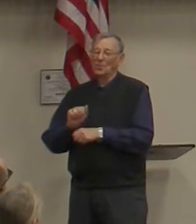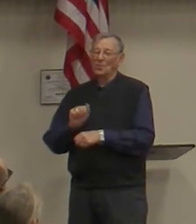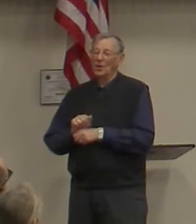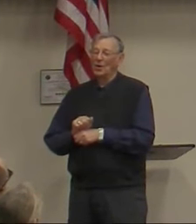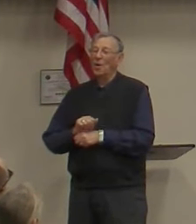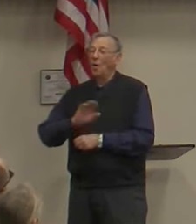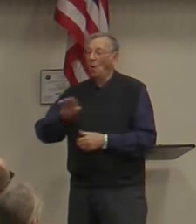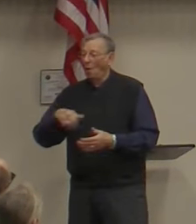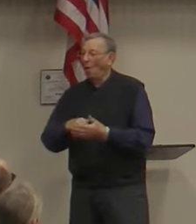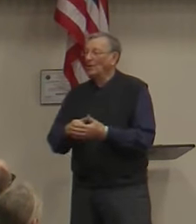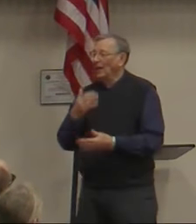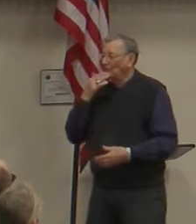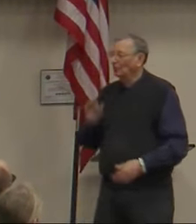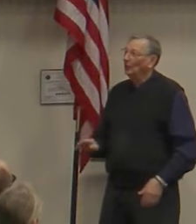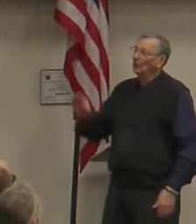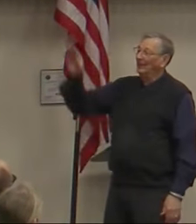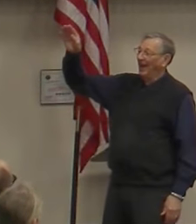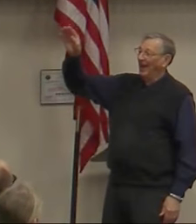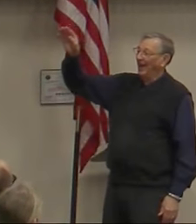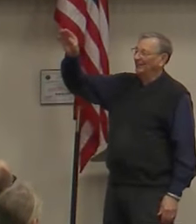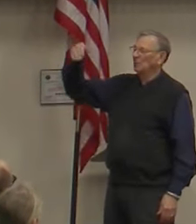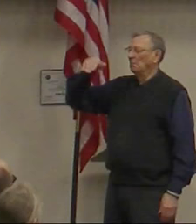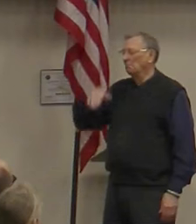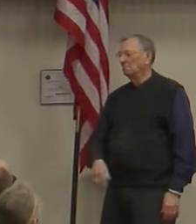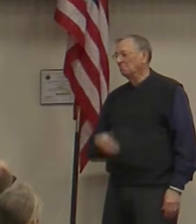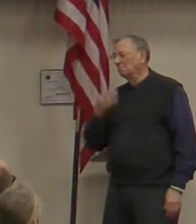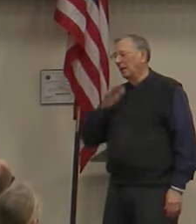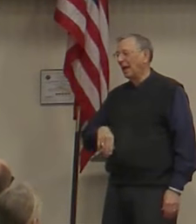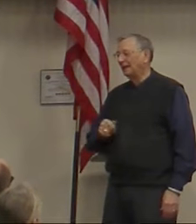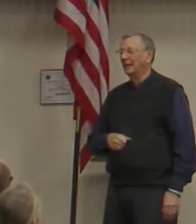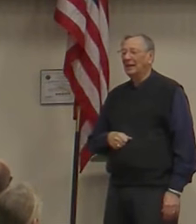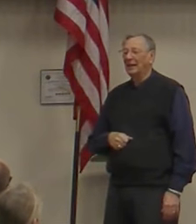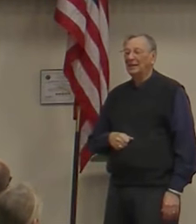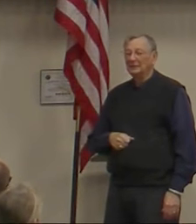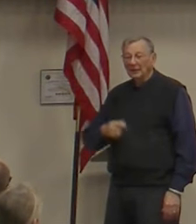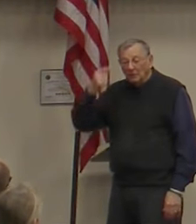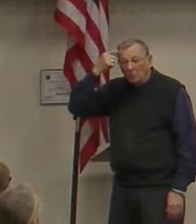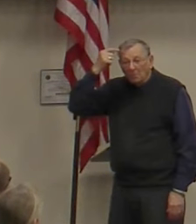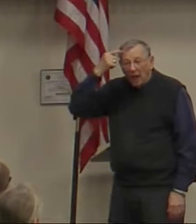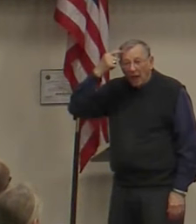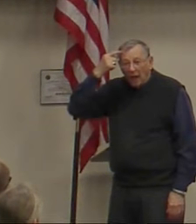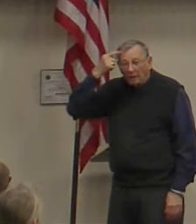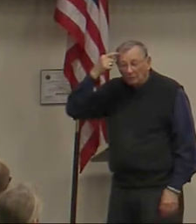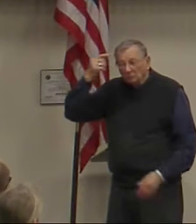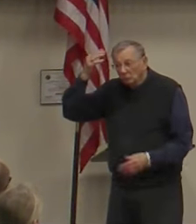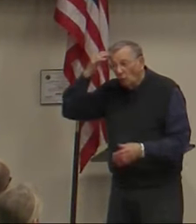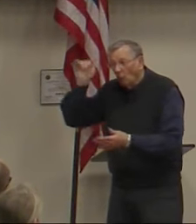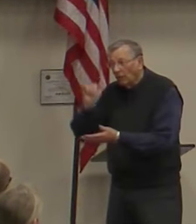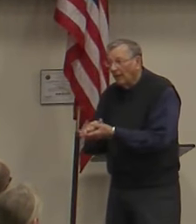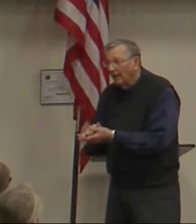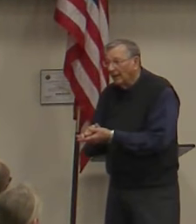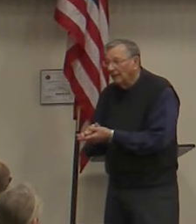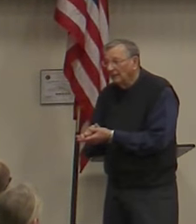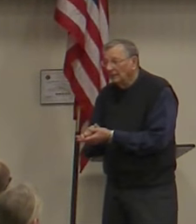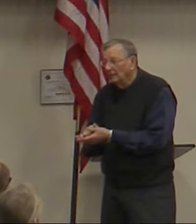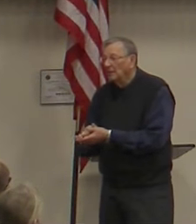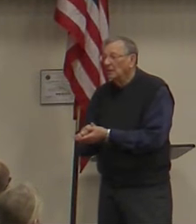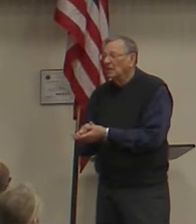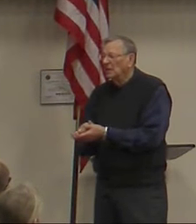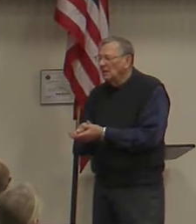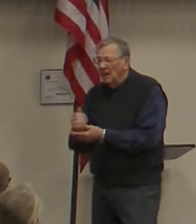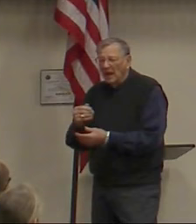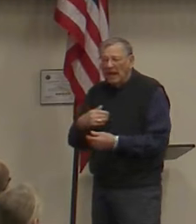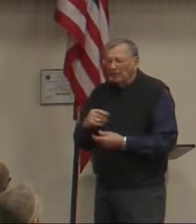We're all going to have our good days and bad days. You need to get your mind settled on this. Get your friends lined